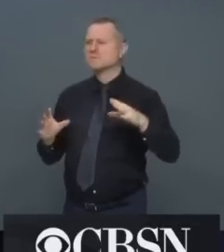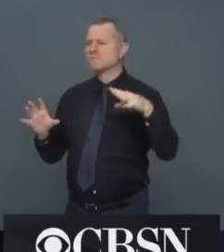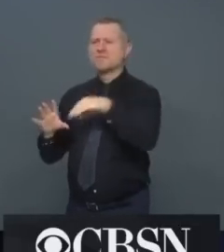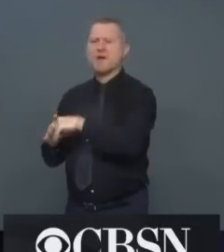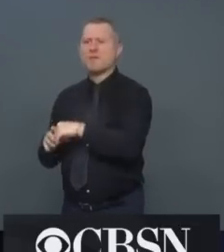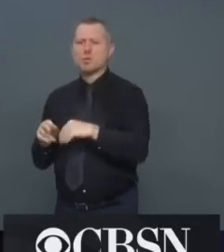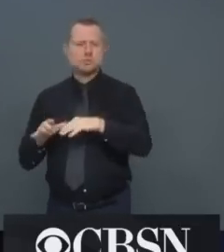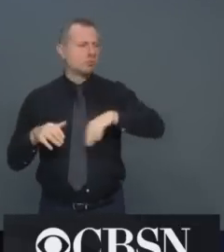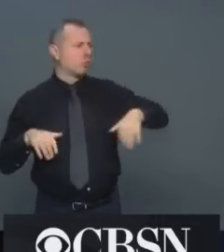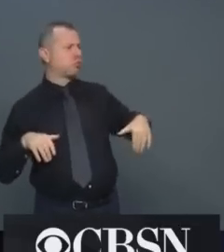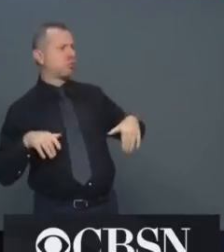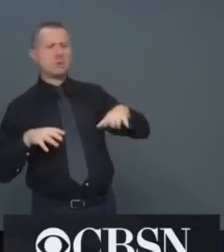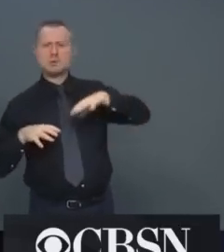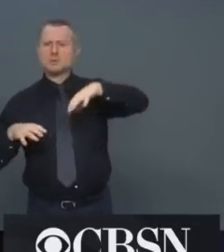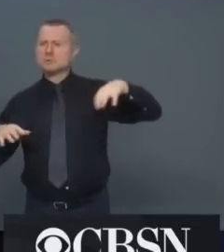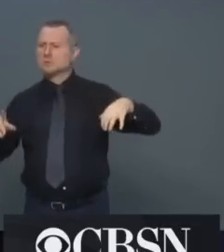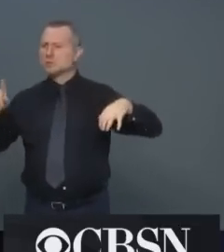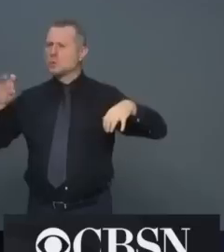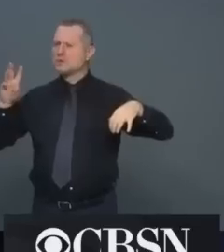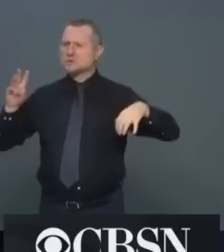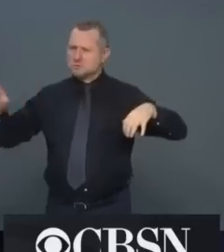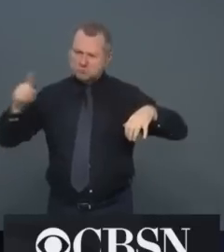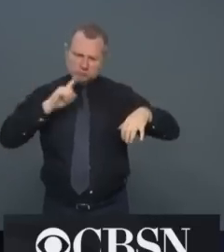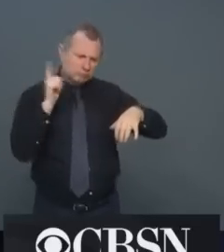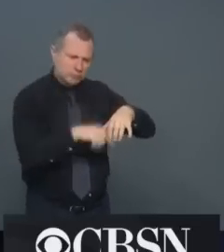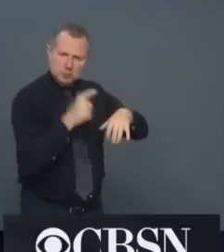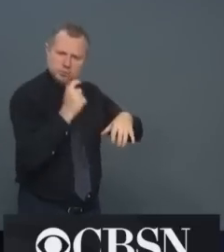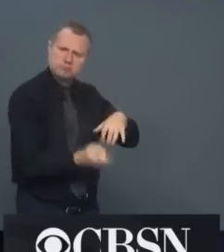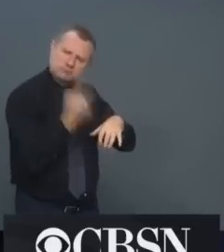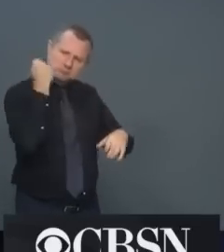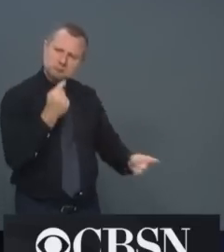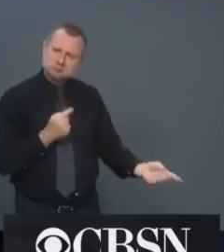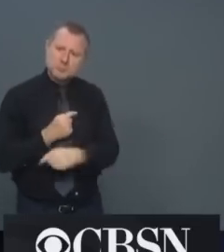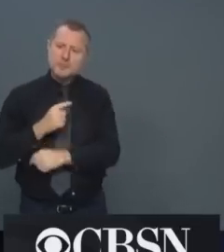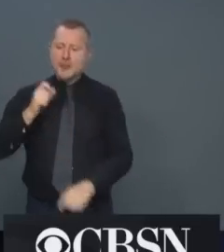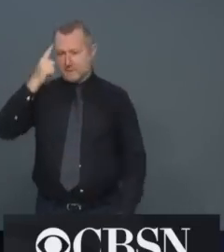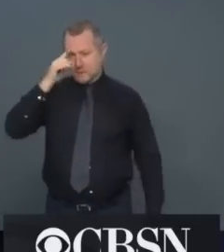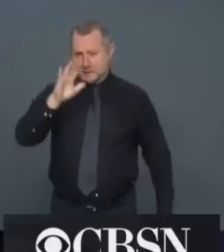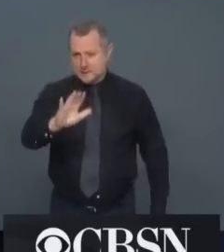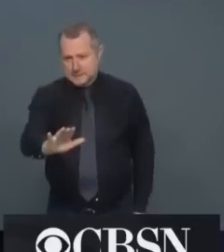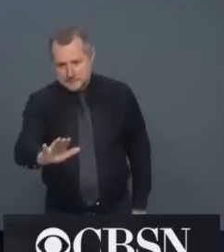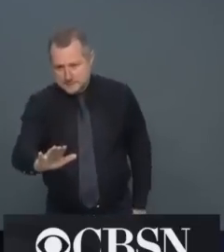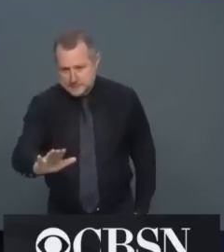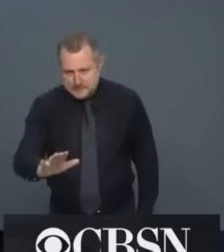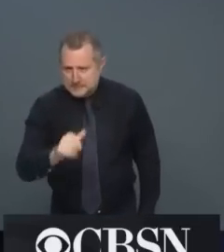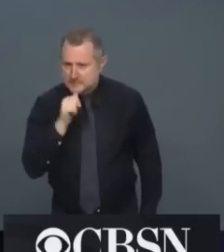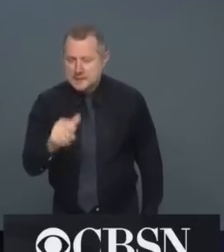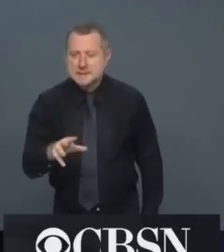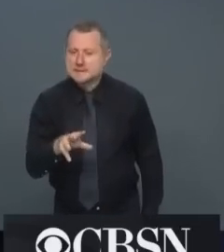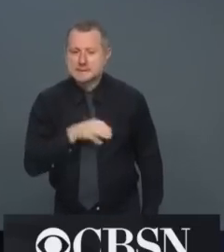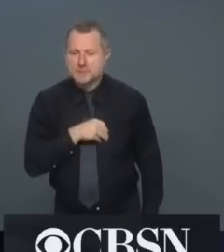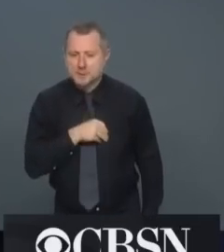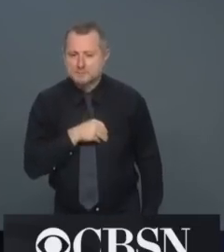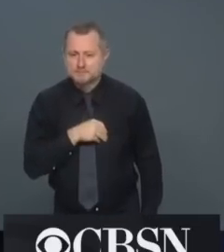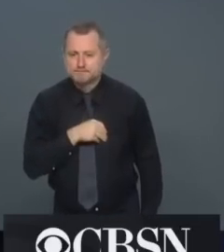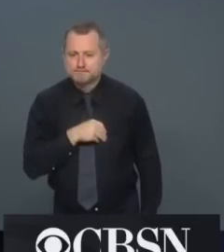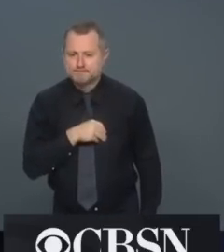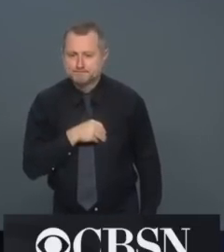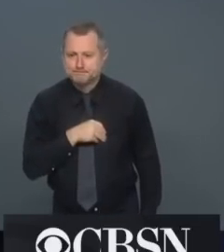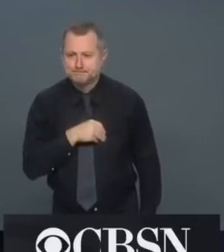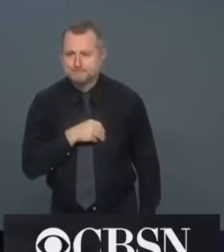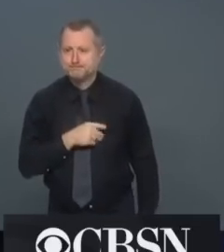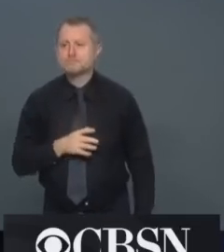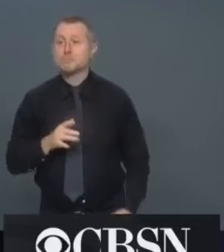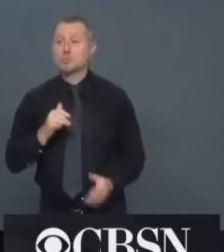to do it? It is not acceptable. It is not acceptable. Every New Yorker can tell